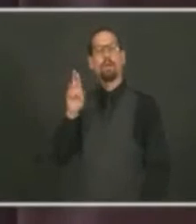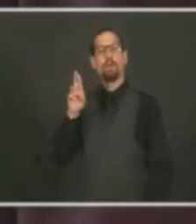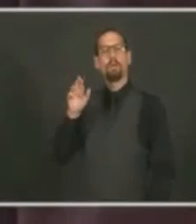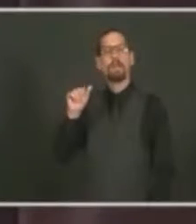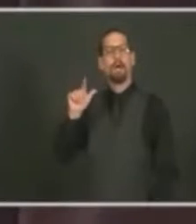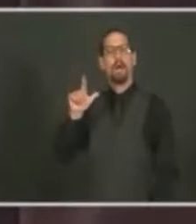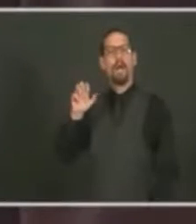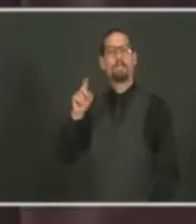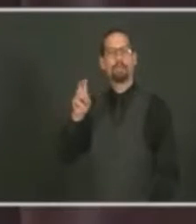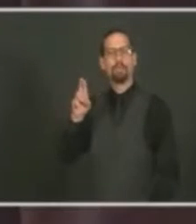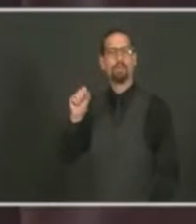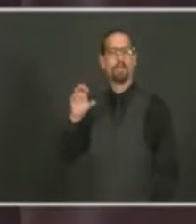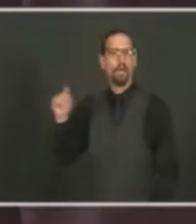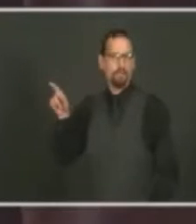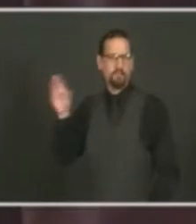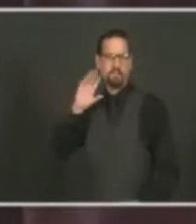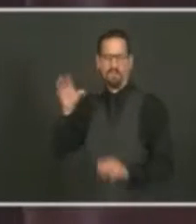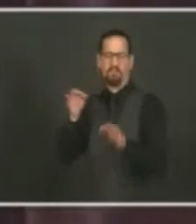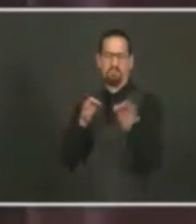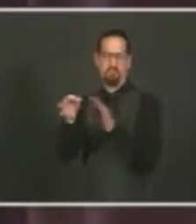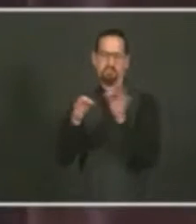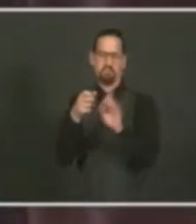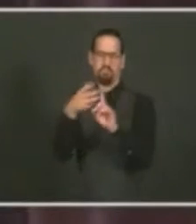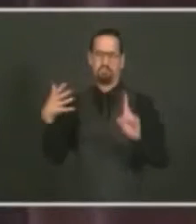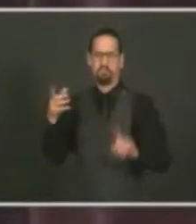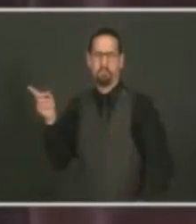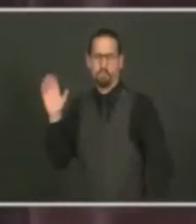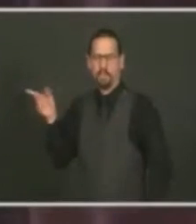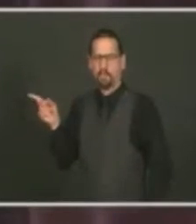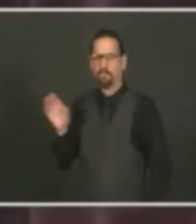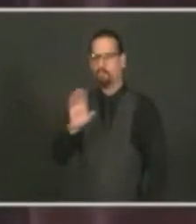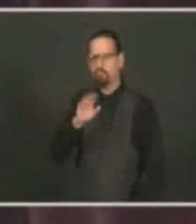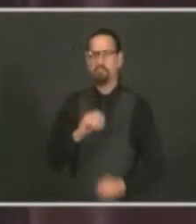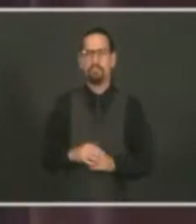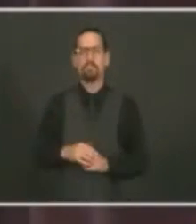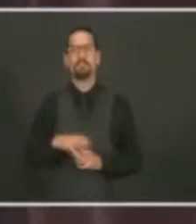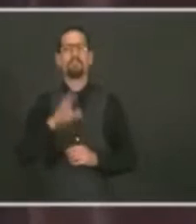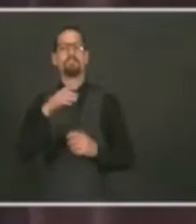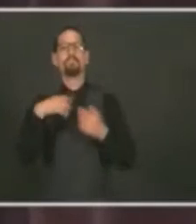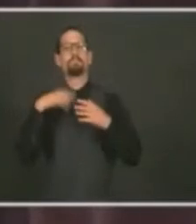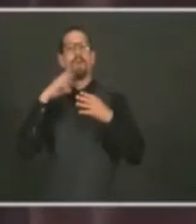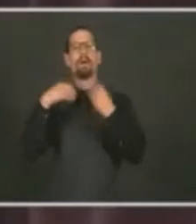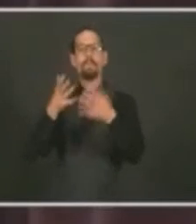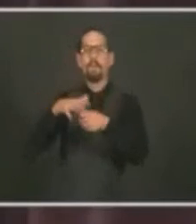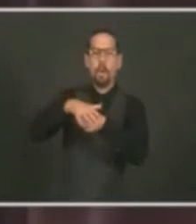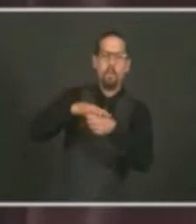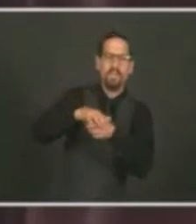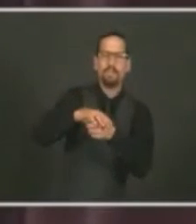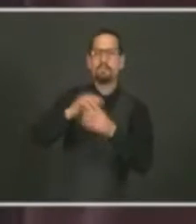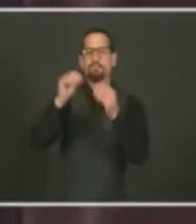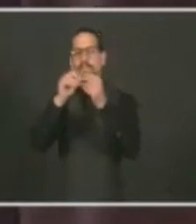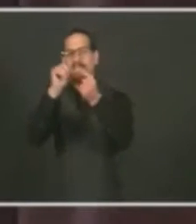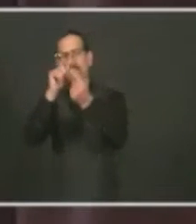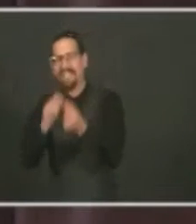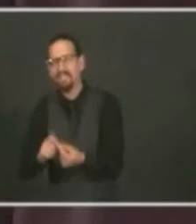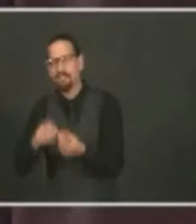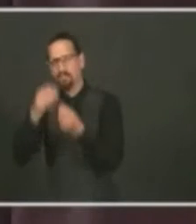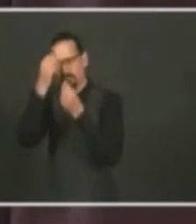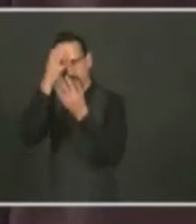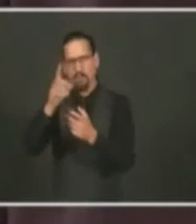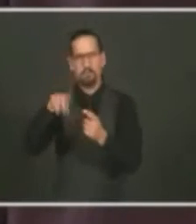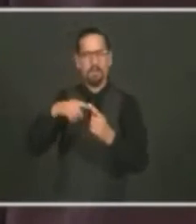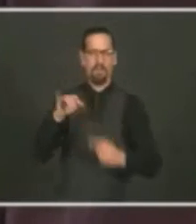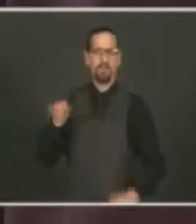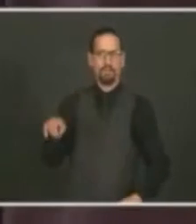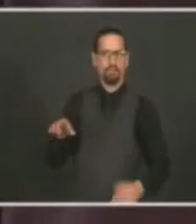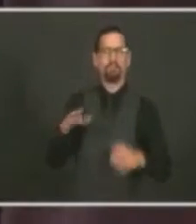figure out where we deploy these tests. So Dr. Alexander Scott is working with the testing task force